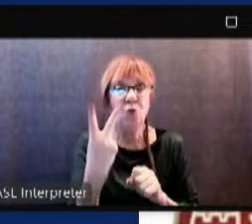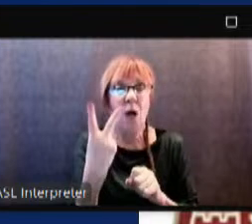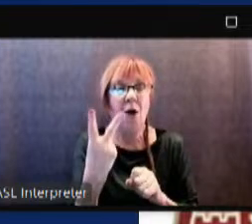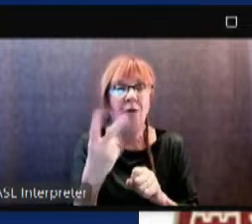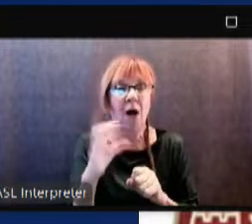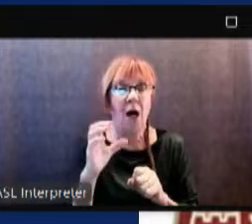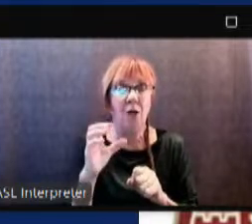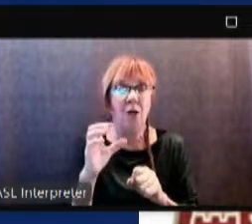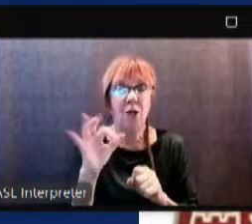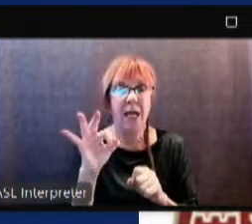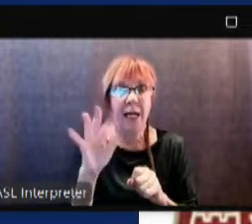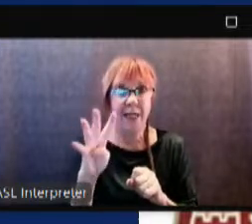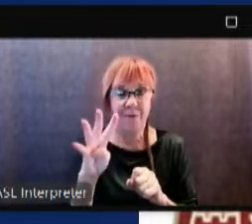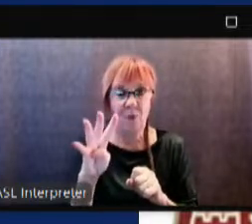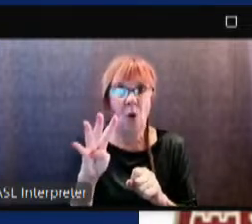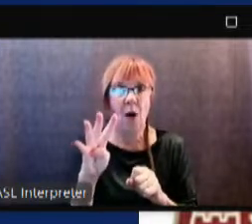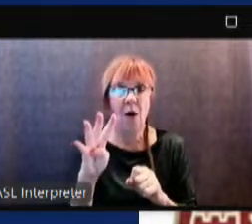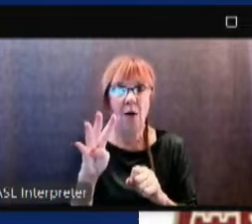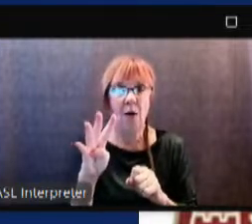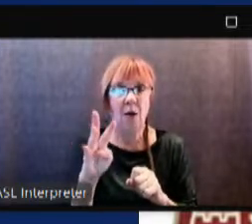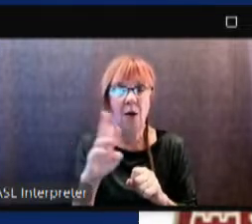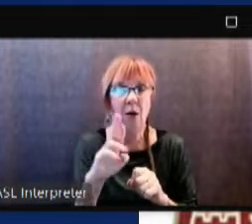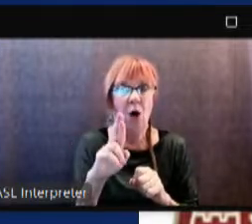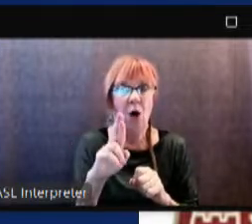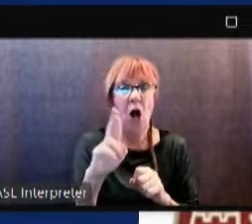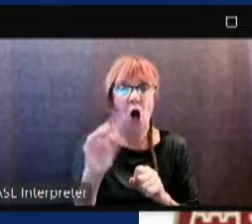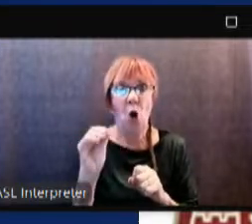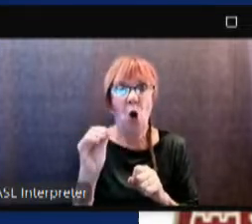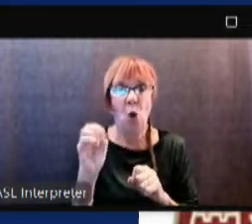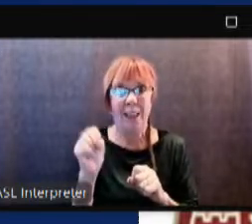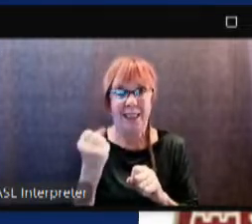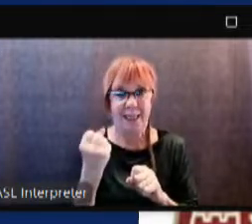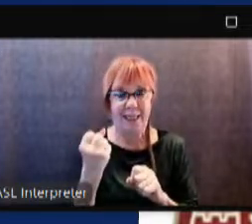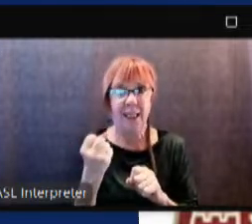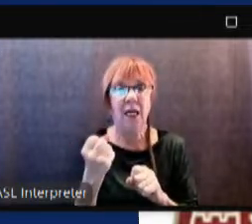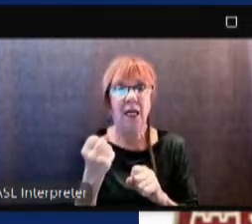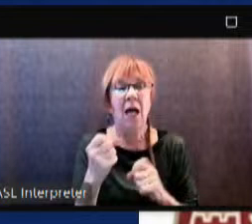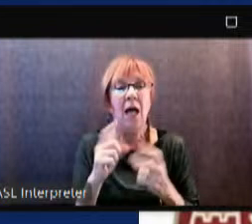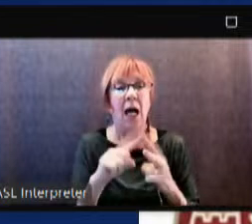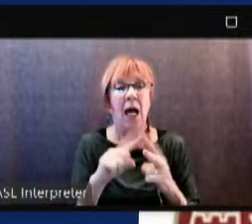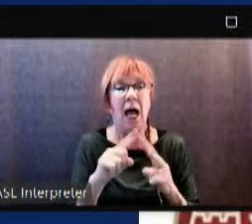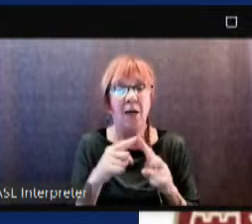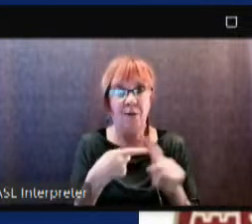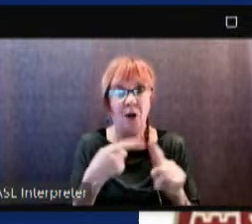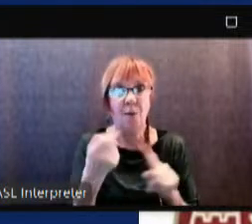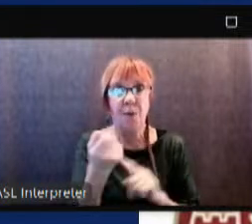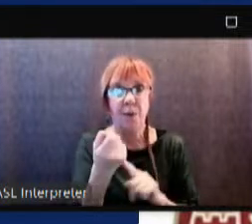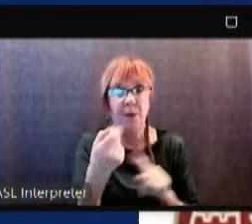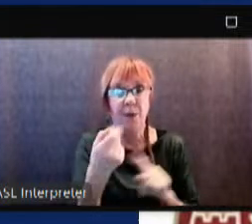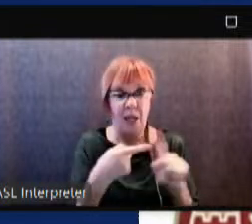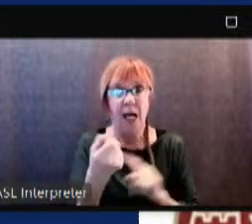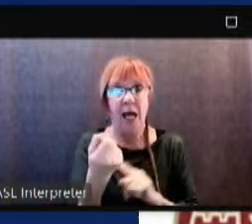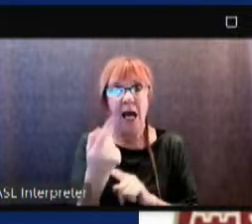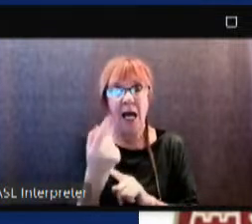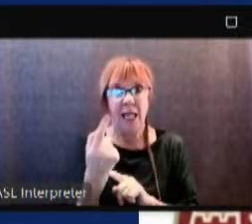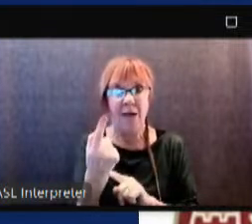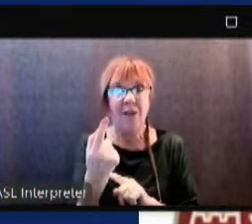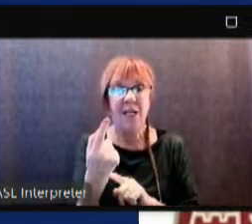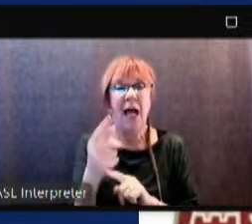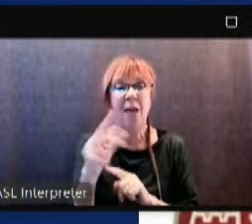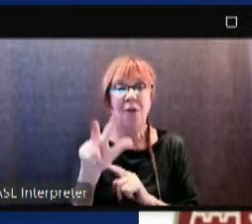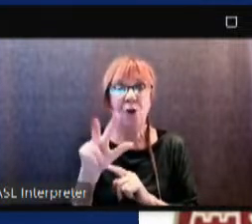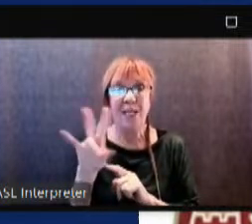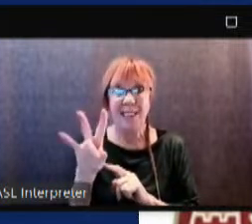as of 6 a.m. this morning. Rights of entry, and then of those, 1,137 are with our